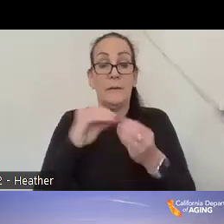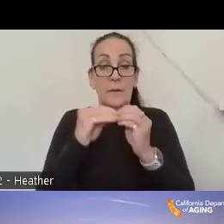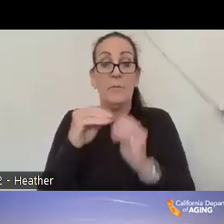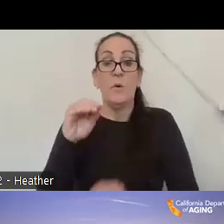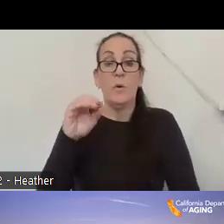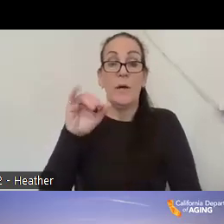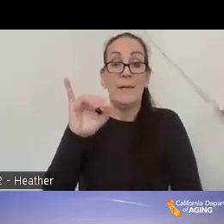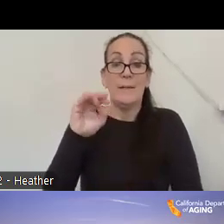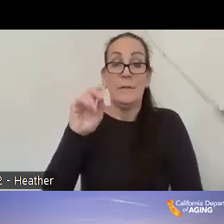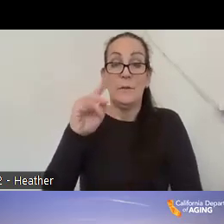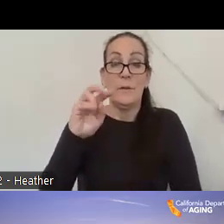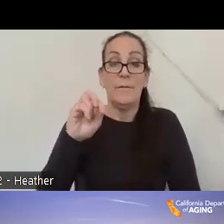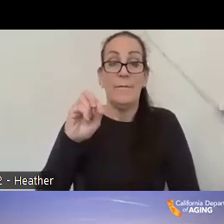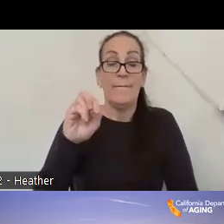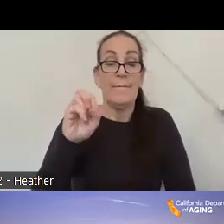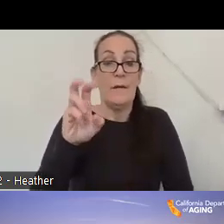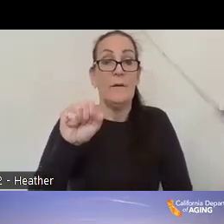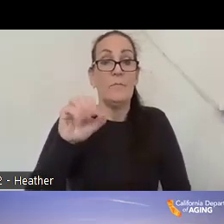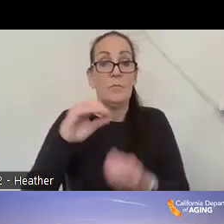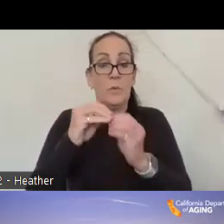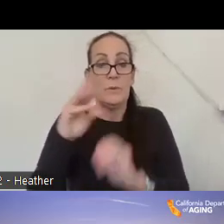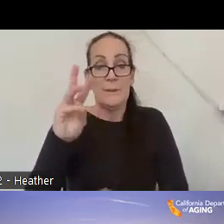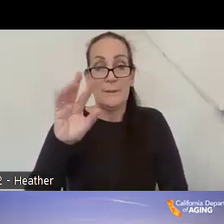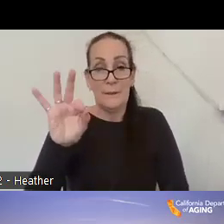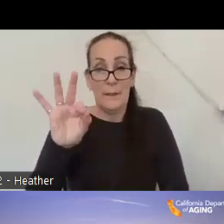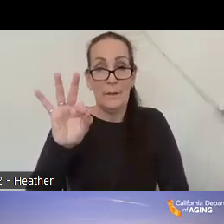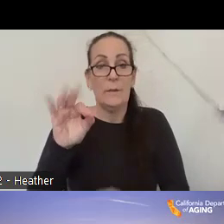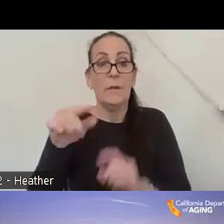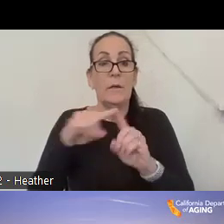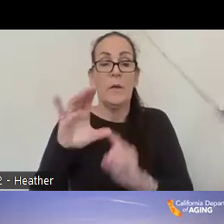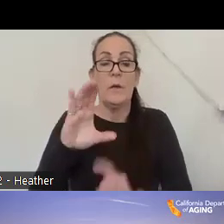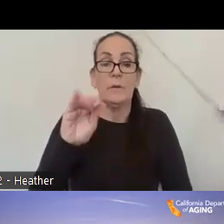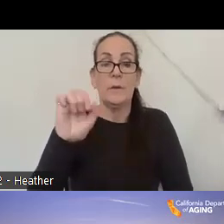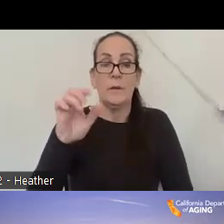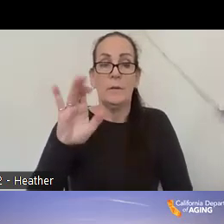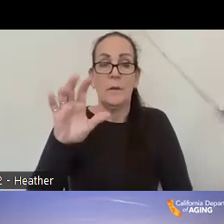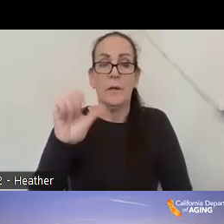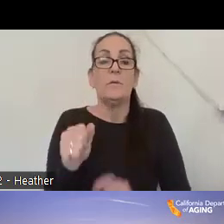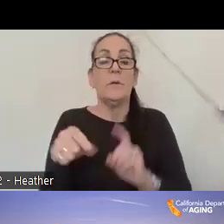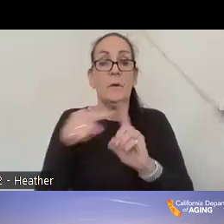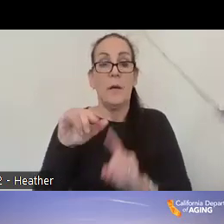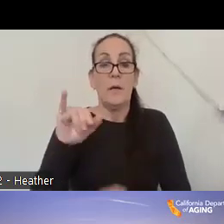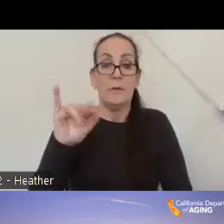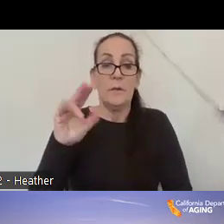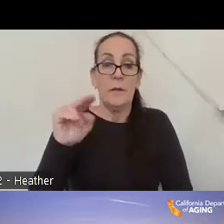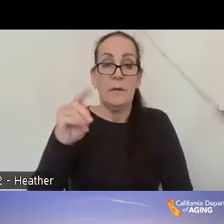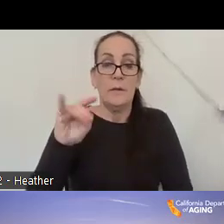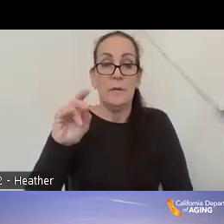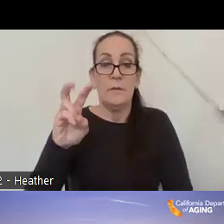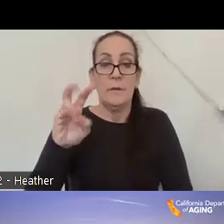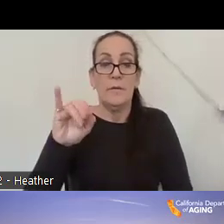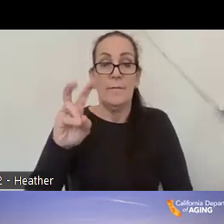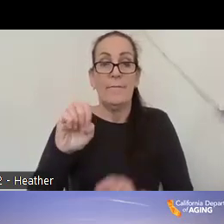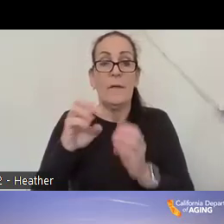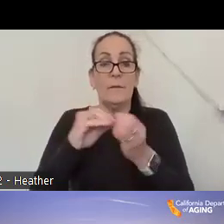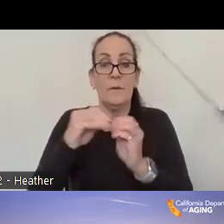which is to develop and launch curated catalog of free trainings in languages family caregivers and DCWs could utilize.